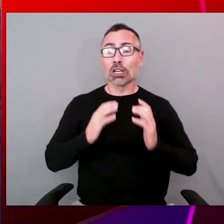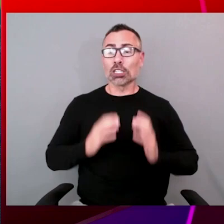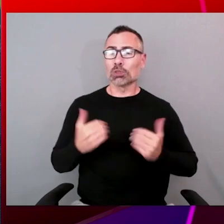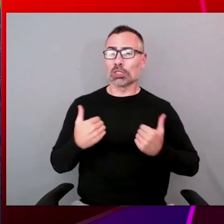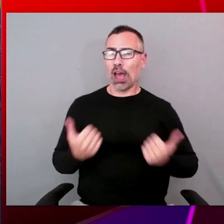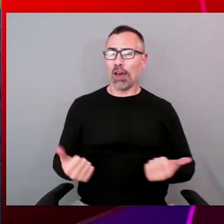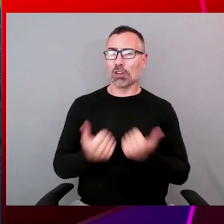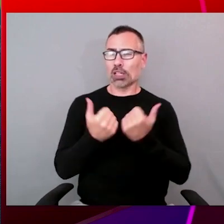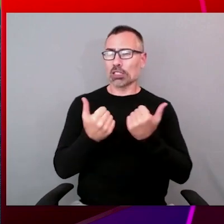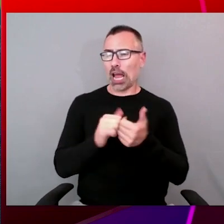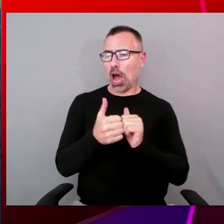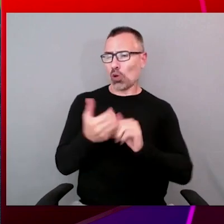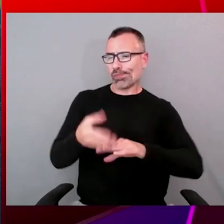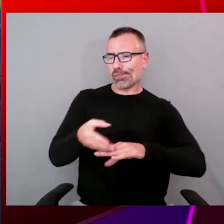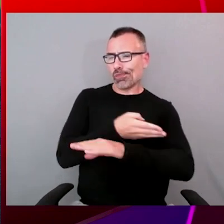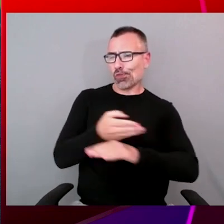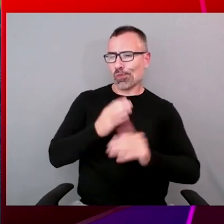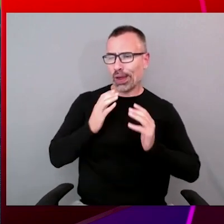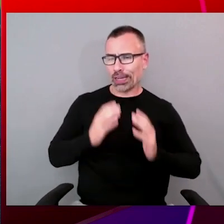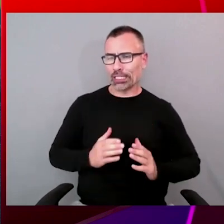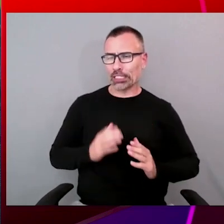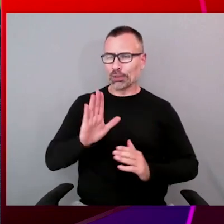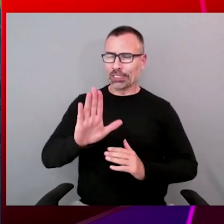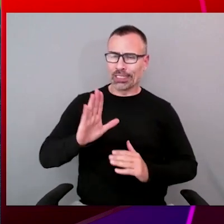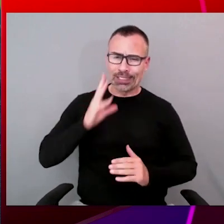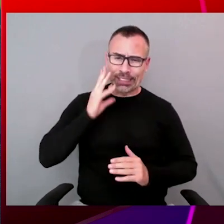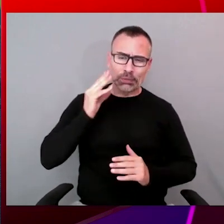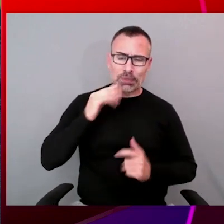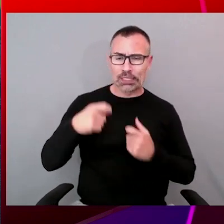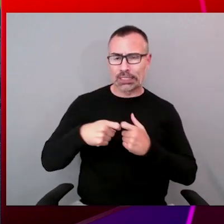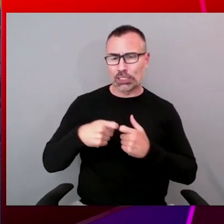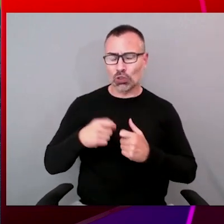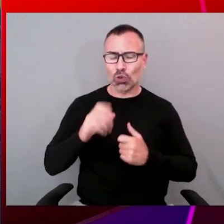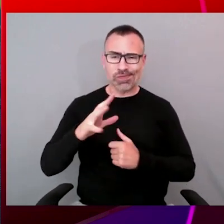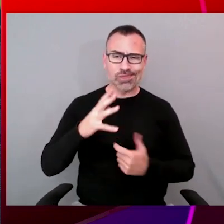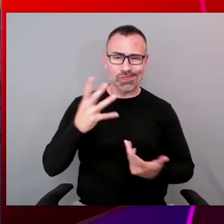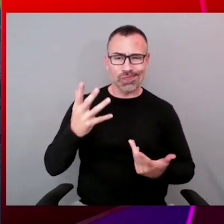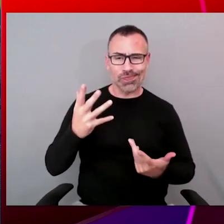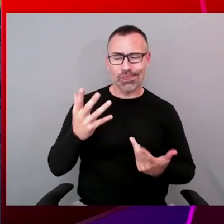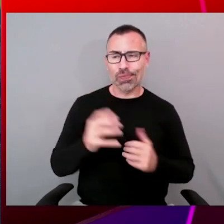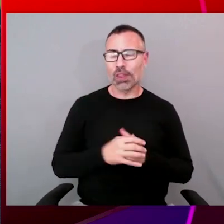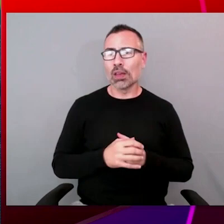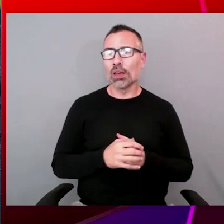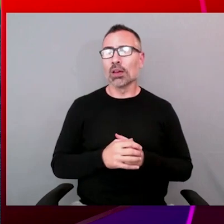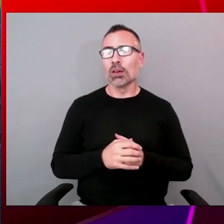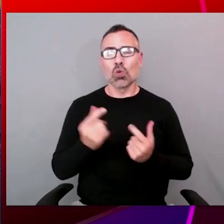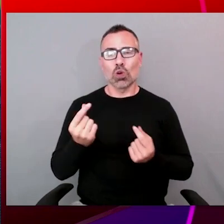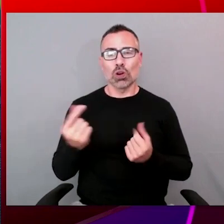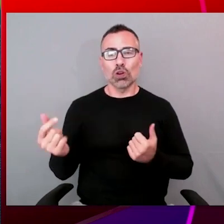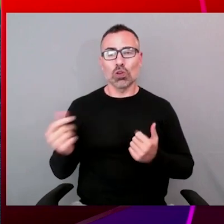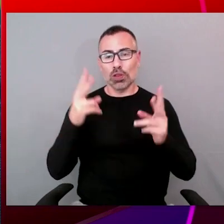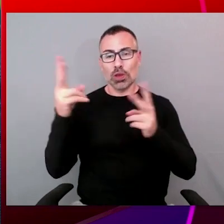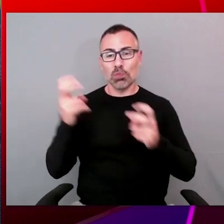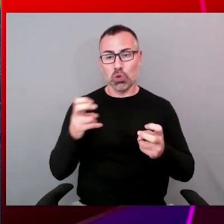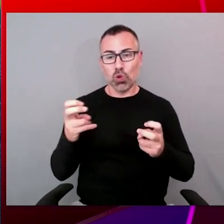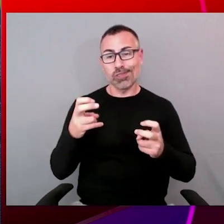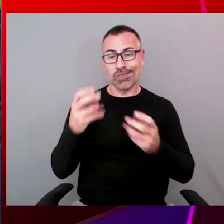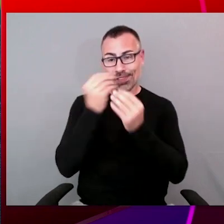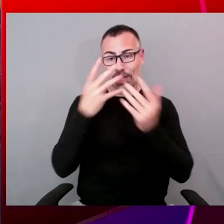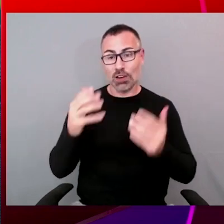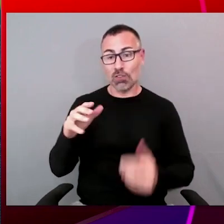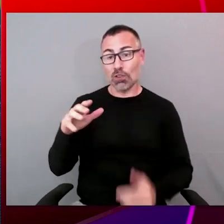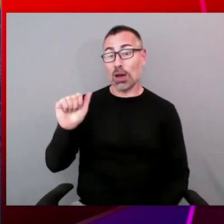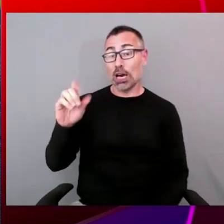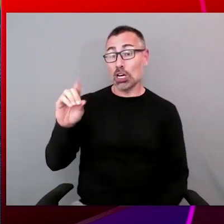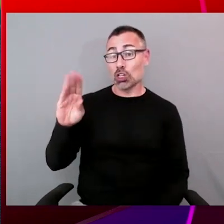how do I improve my customer's digital experience, their journey? So what they'll do is they'll pull data from Adobe Analytics, Google